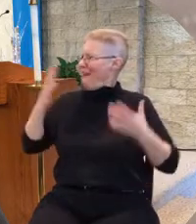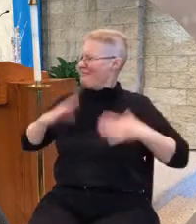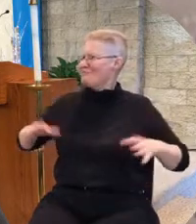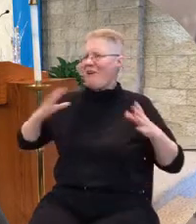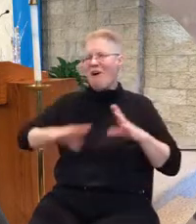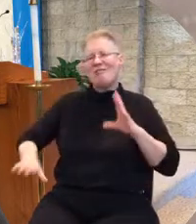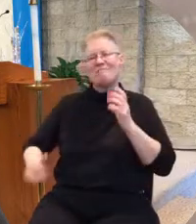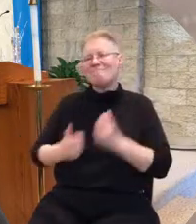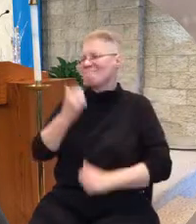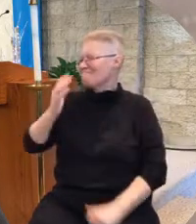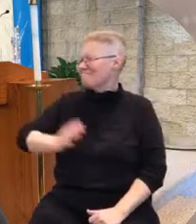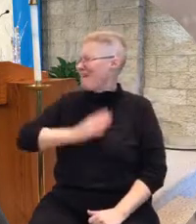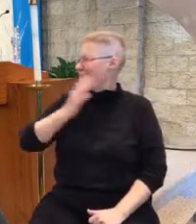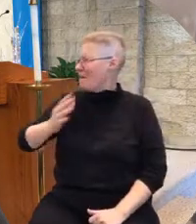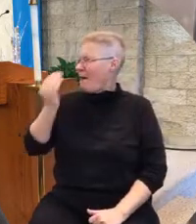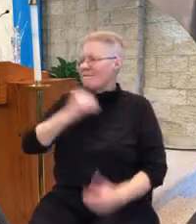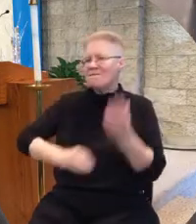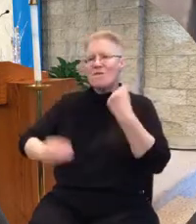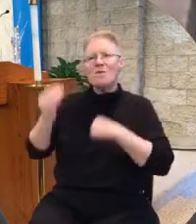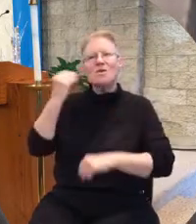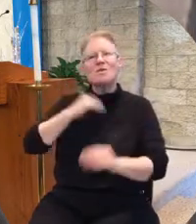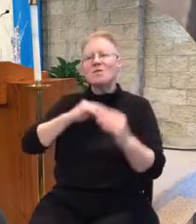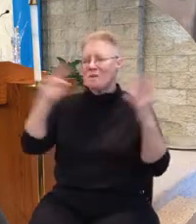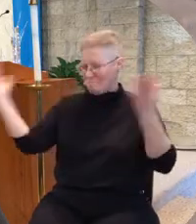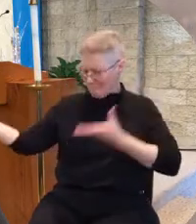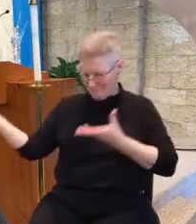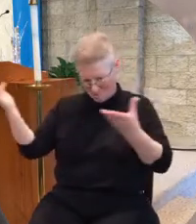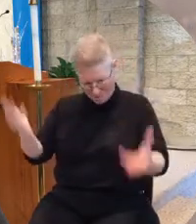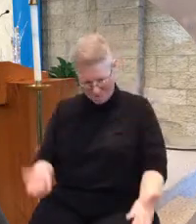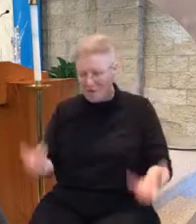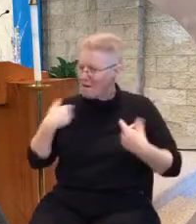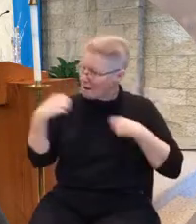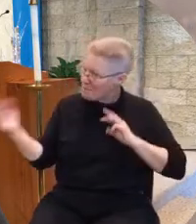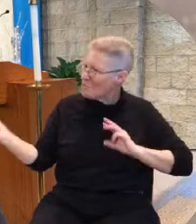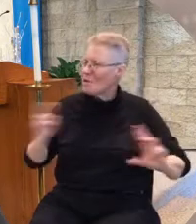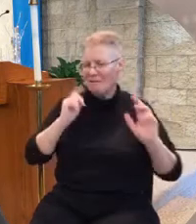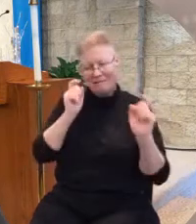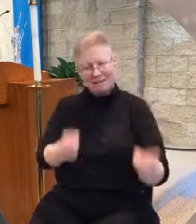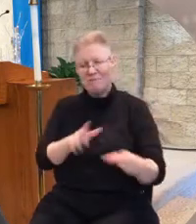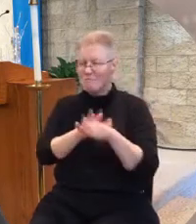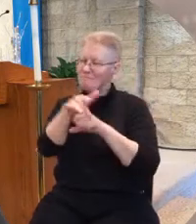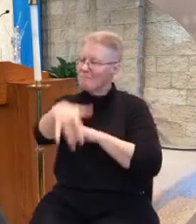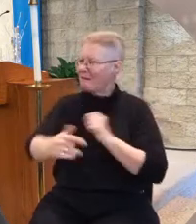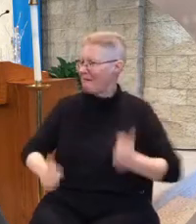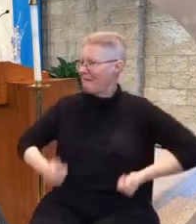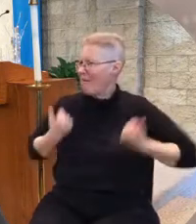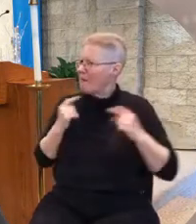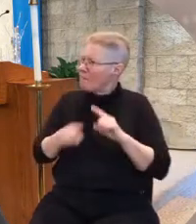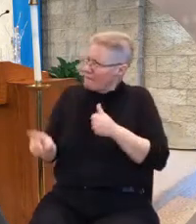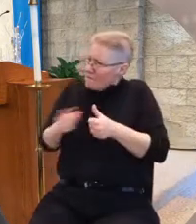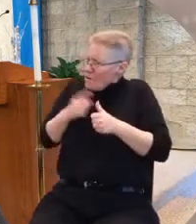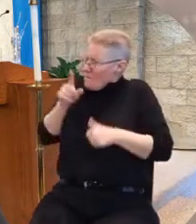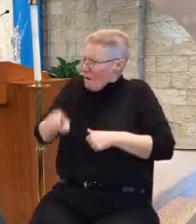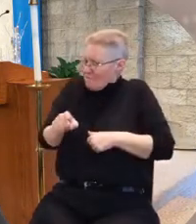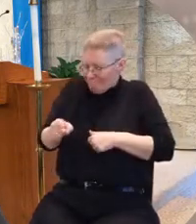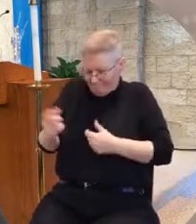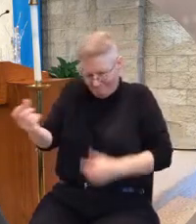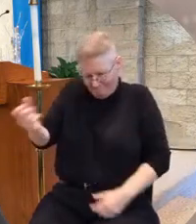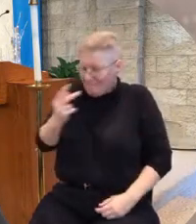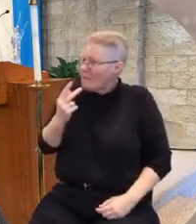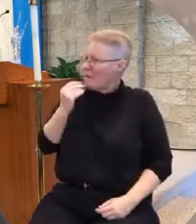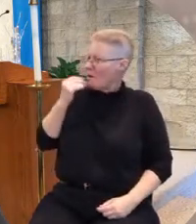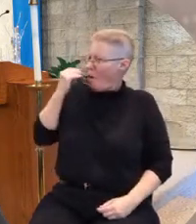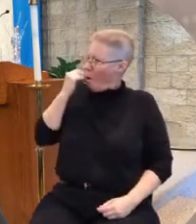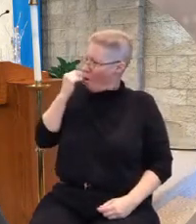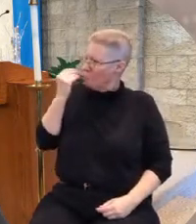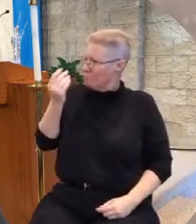I have come to give you life abundantly. But you got to come home. You got to come to that vibrational frequency that is